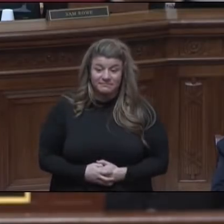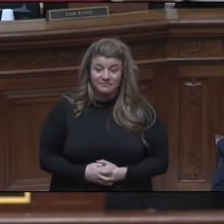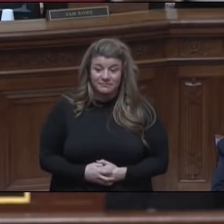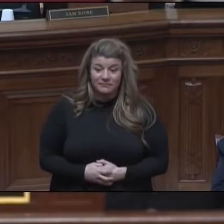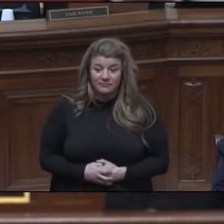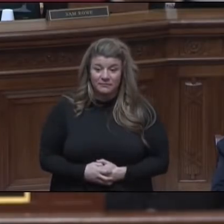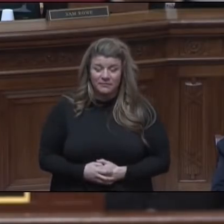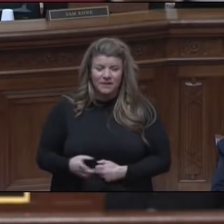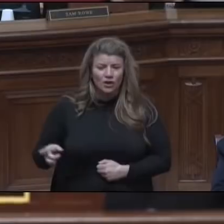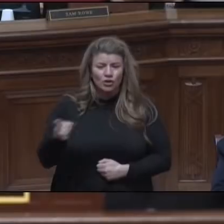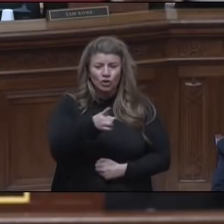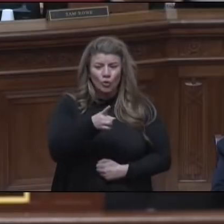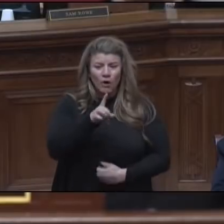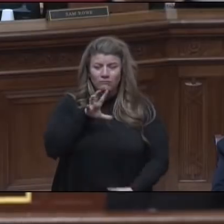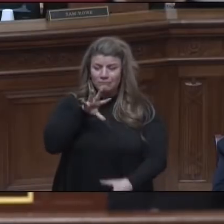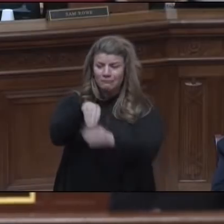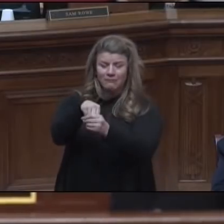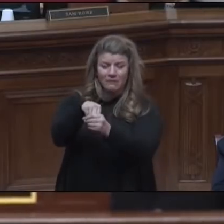Don't fall prey to that.